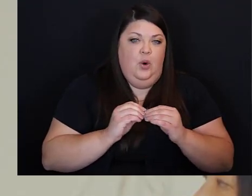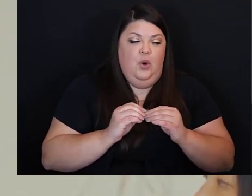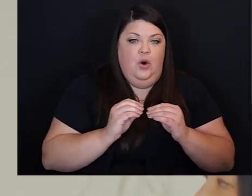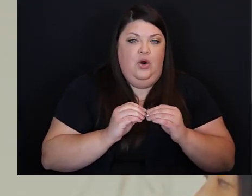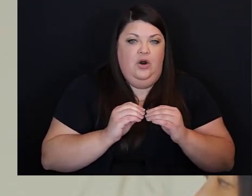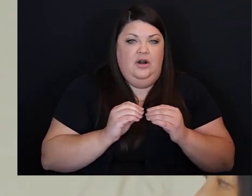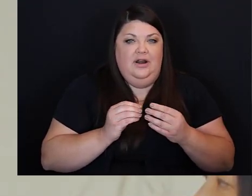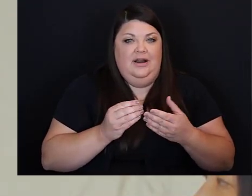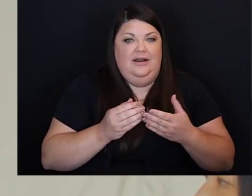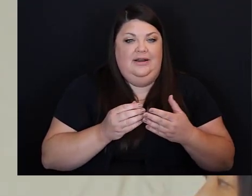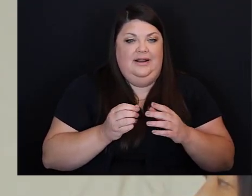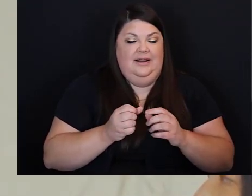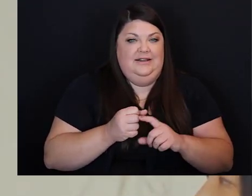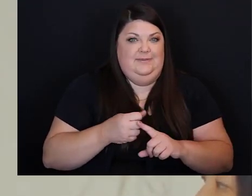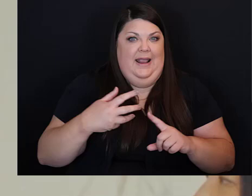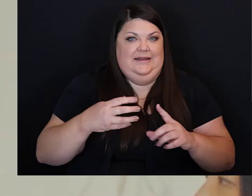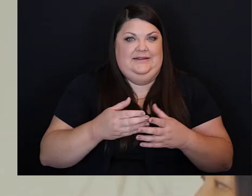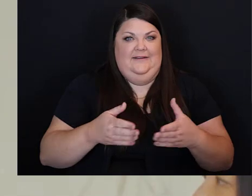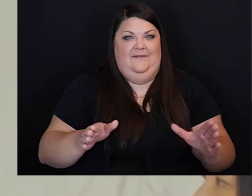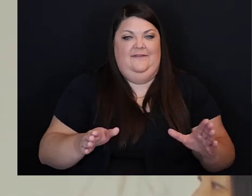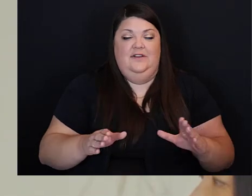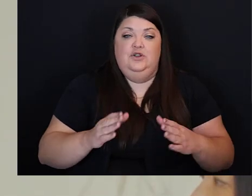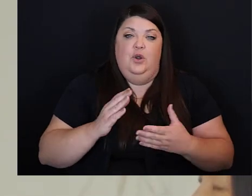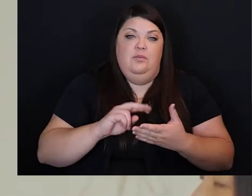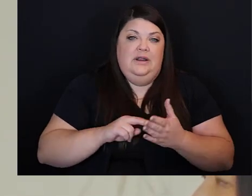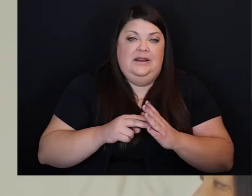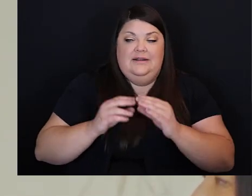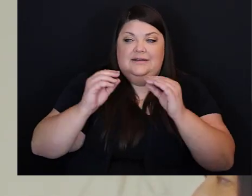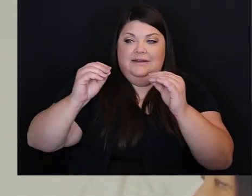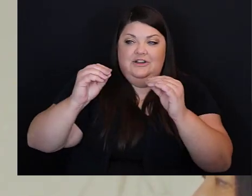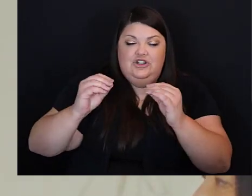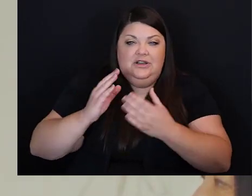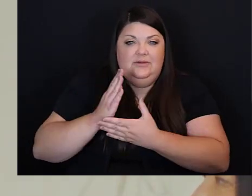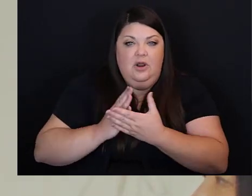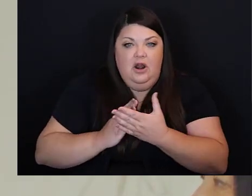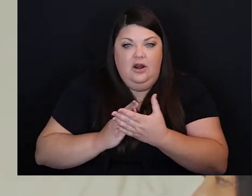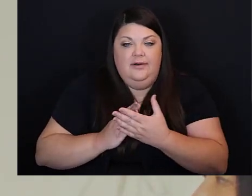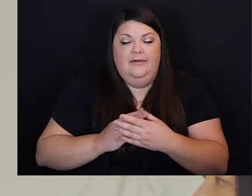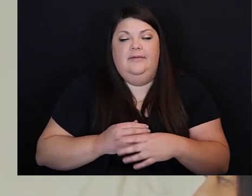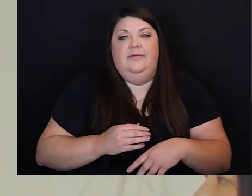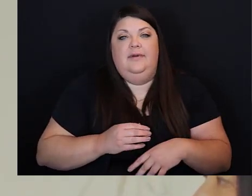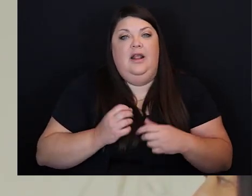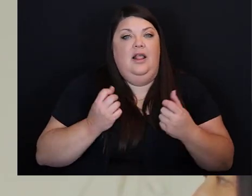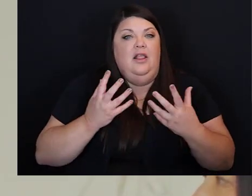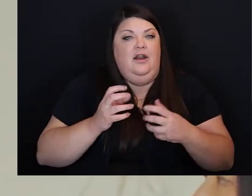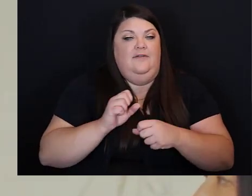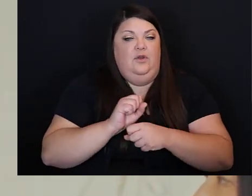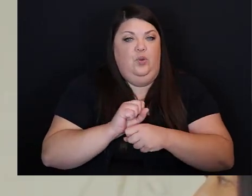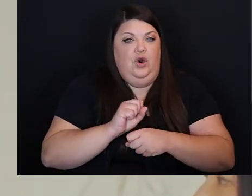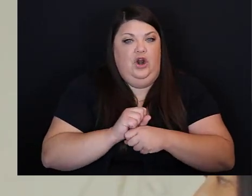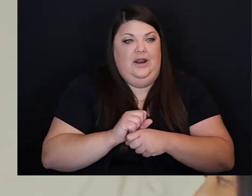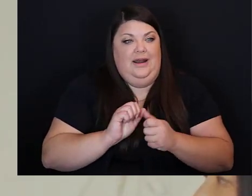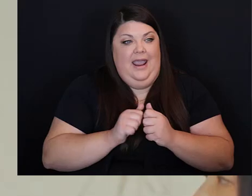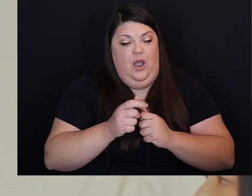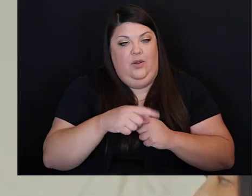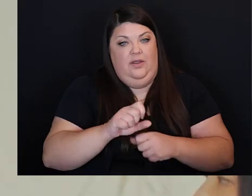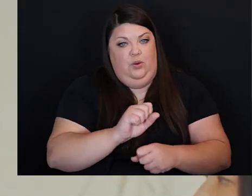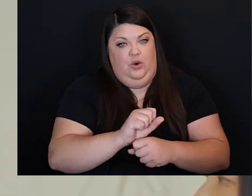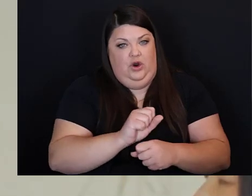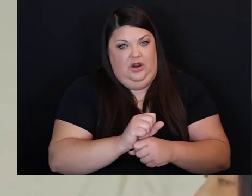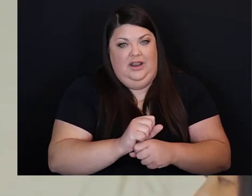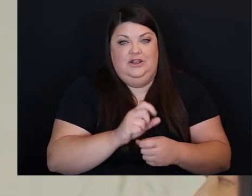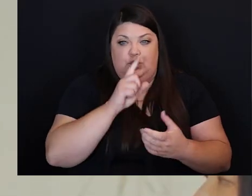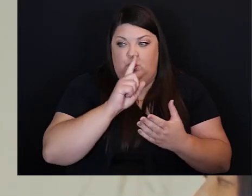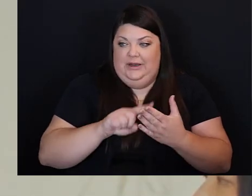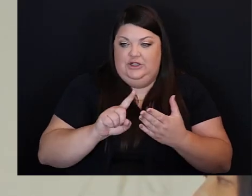more expansive than that. The teaching is one component of it. A lot of the works and the ways the artists work